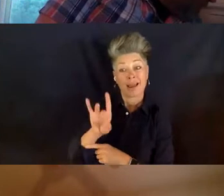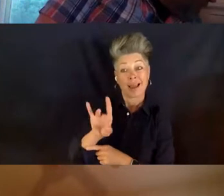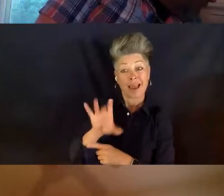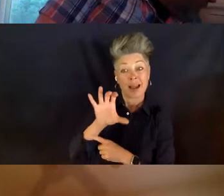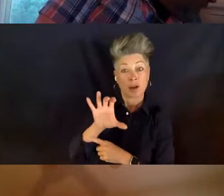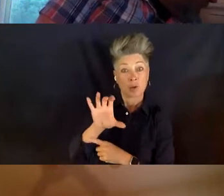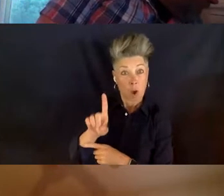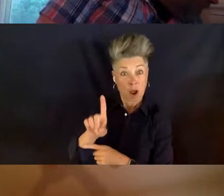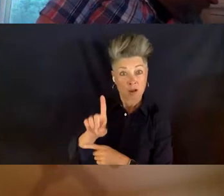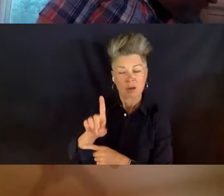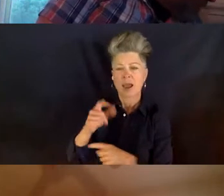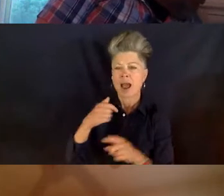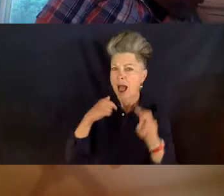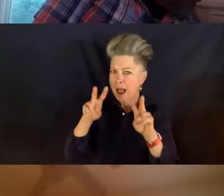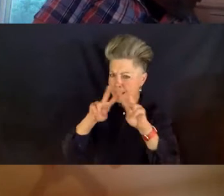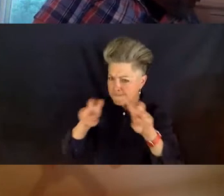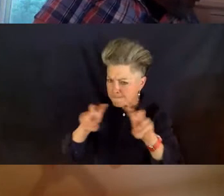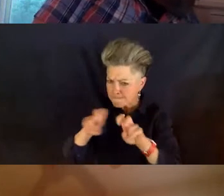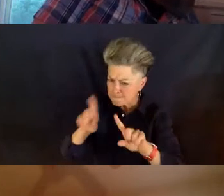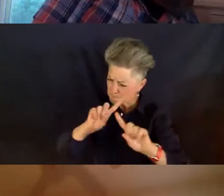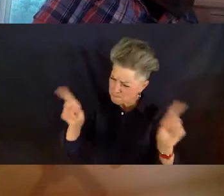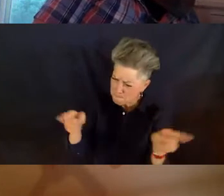looked at 2 questions